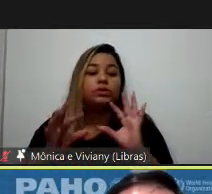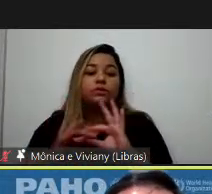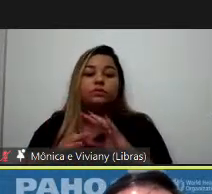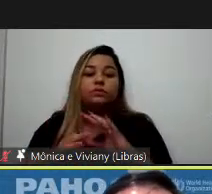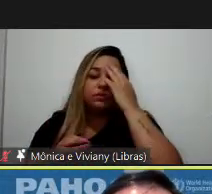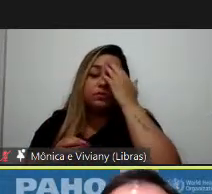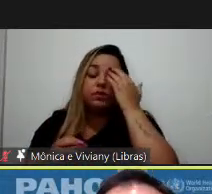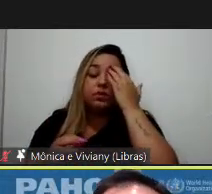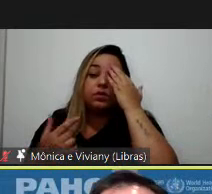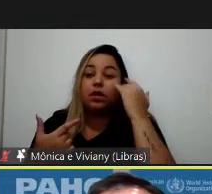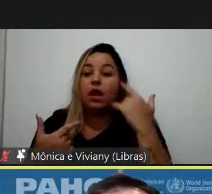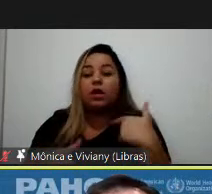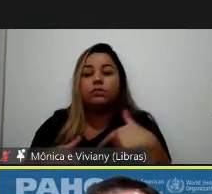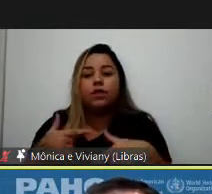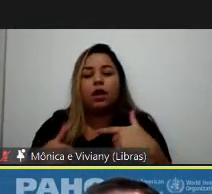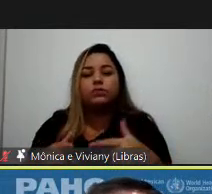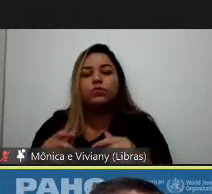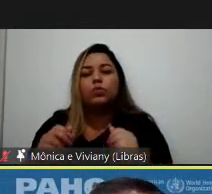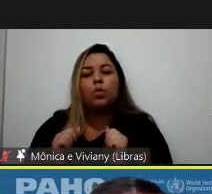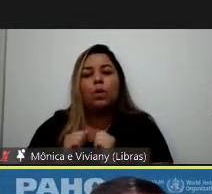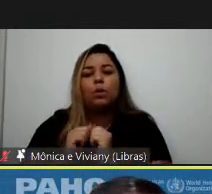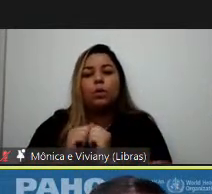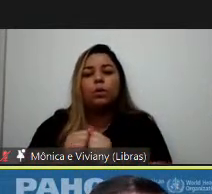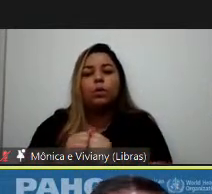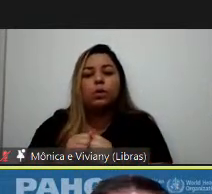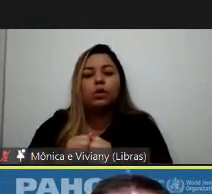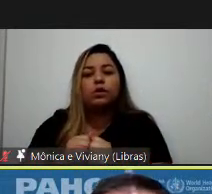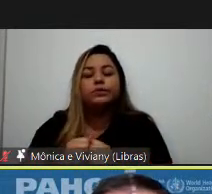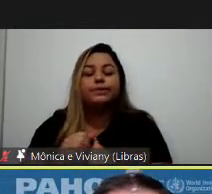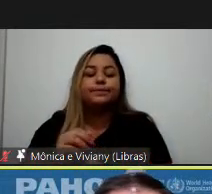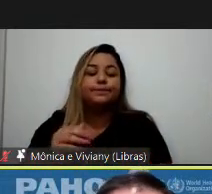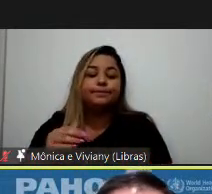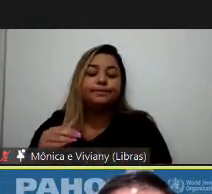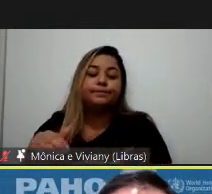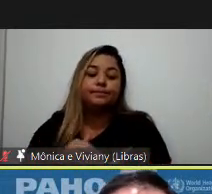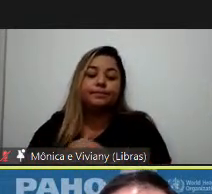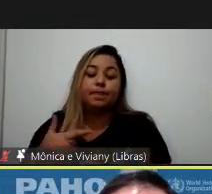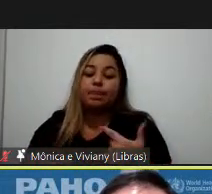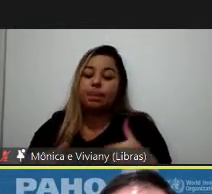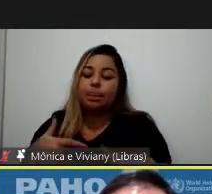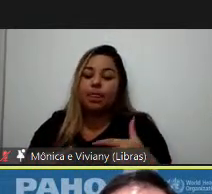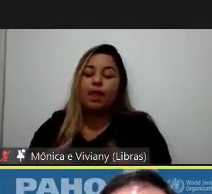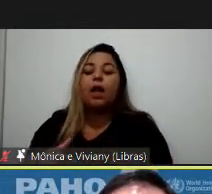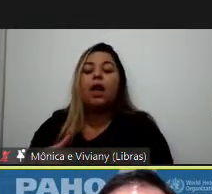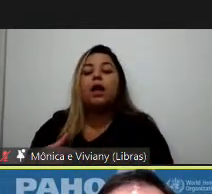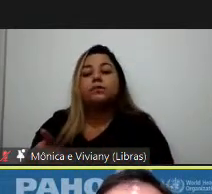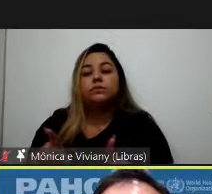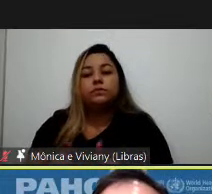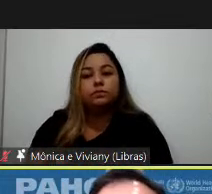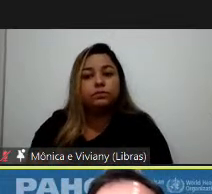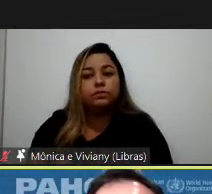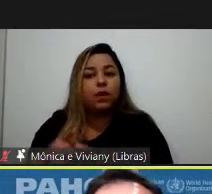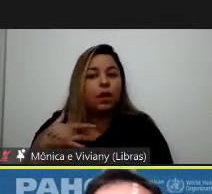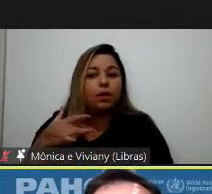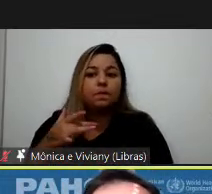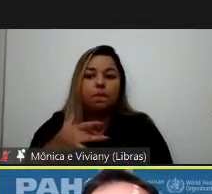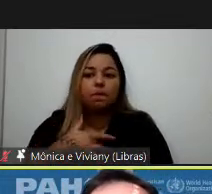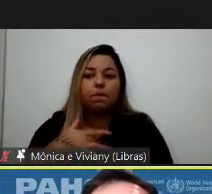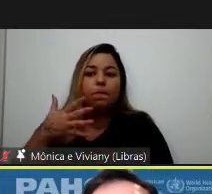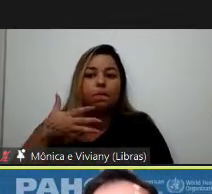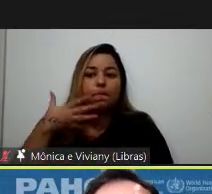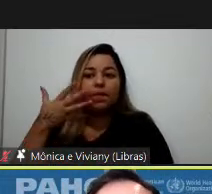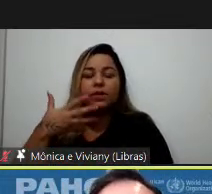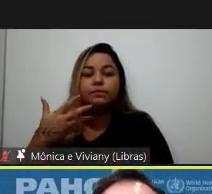a context ethical of coordinated work with a joint of service networks, but as it was highlighted by the